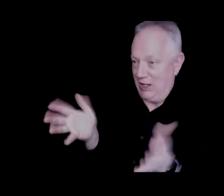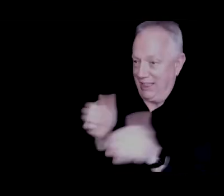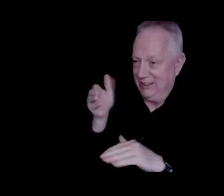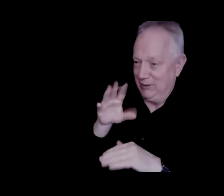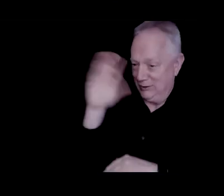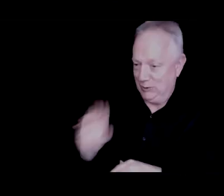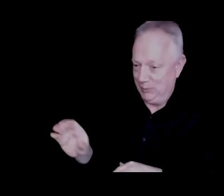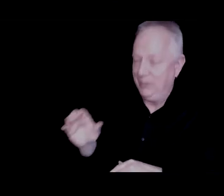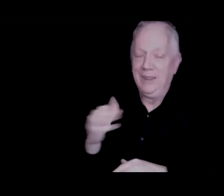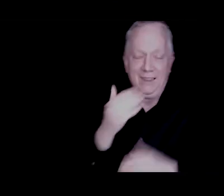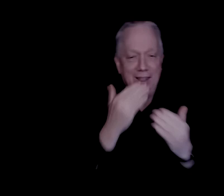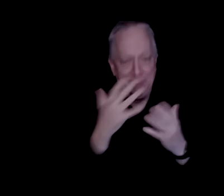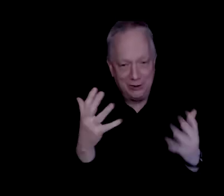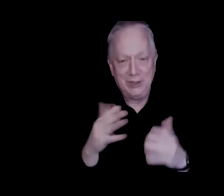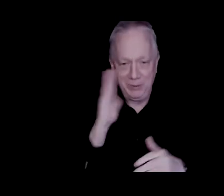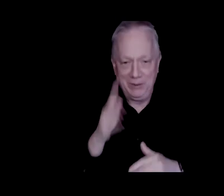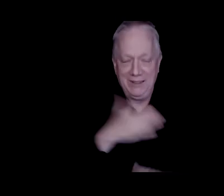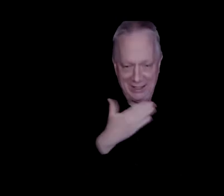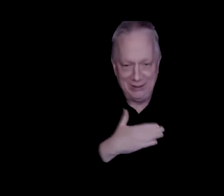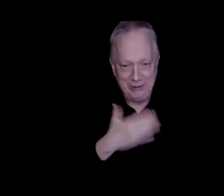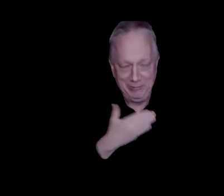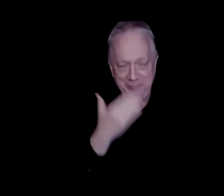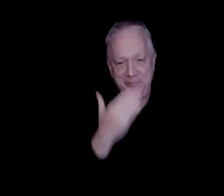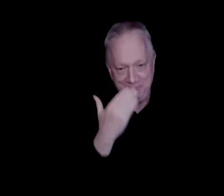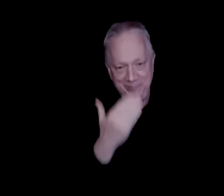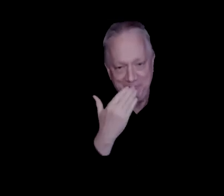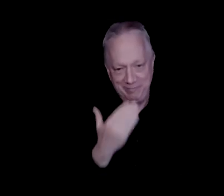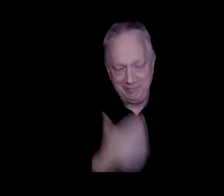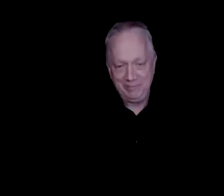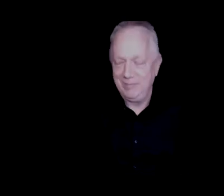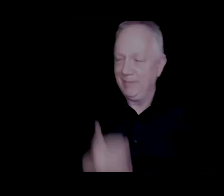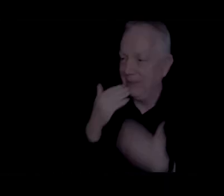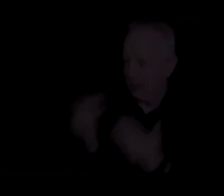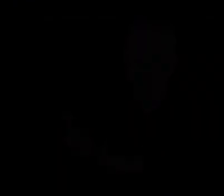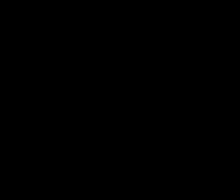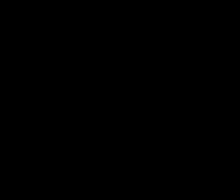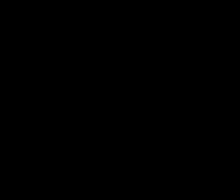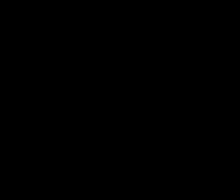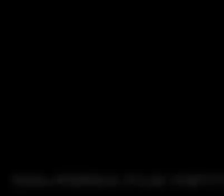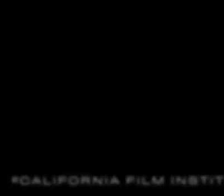Yeah, thank you very much. I would be very glad to. Thank you. Thank you.